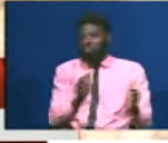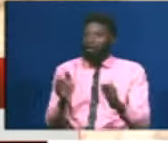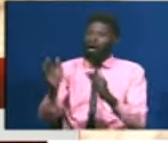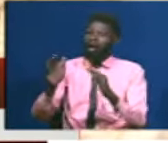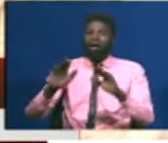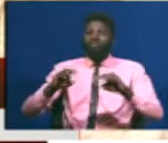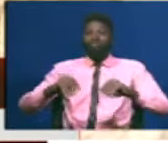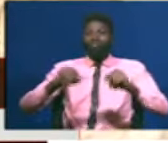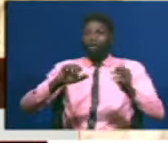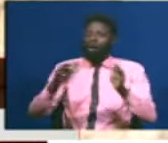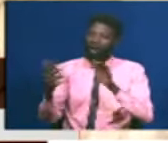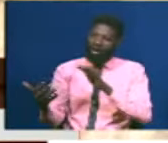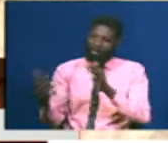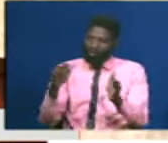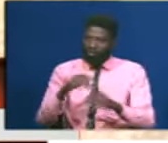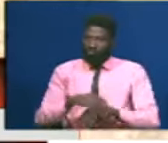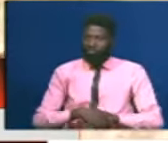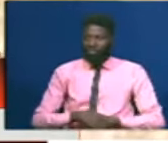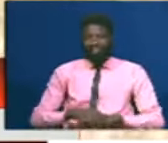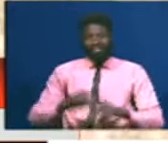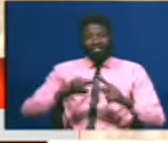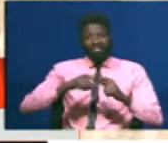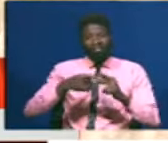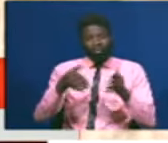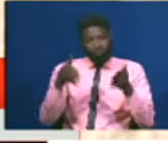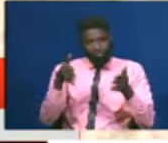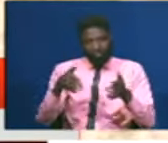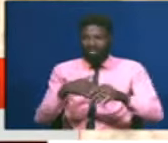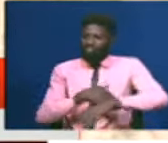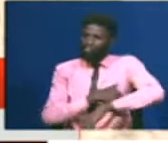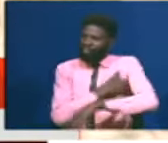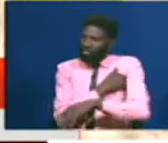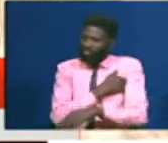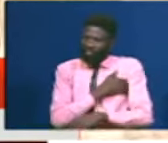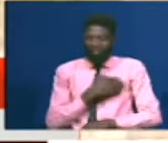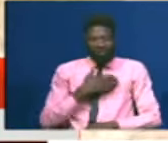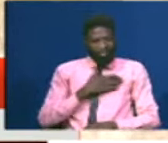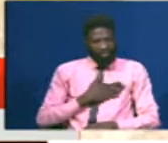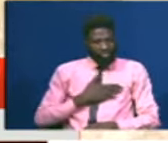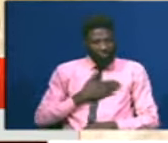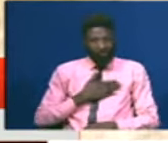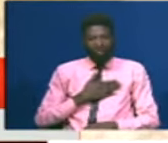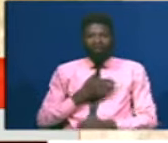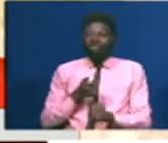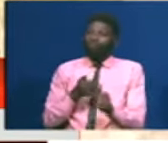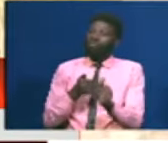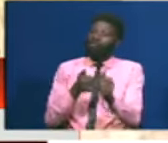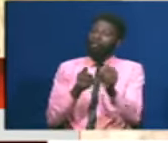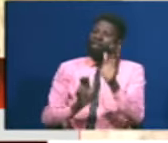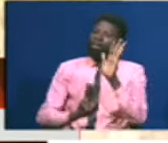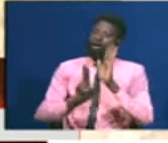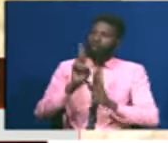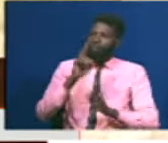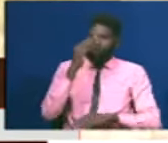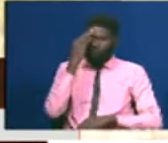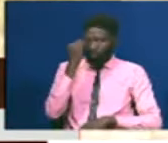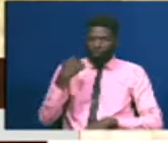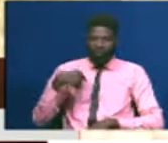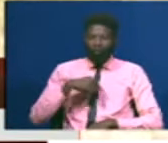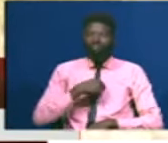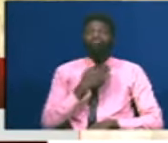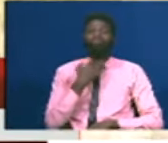today, the chiefs, kindly follow up on those. Because we want to get all the reports of those kids who